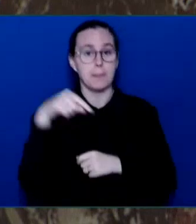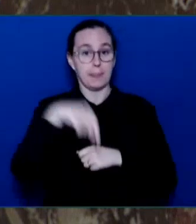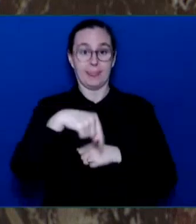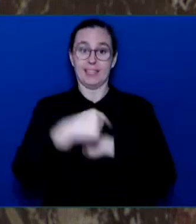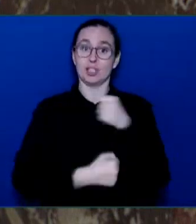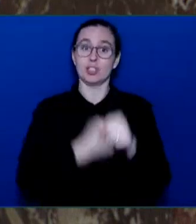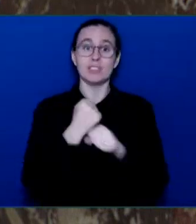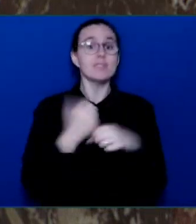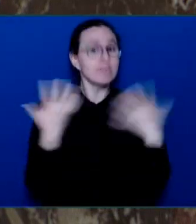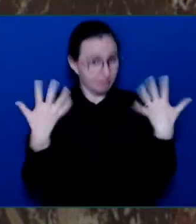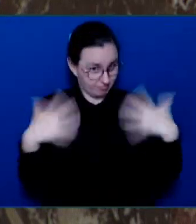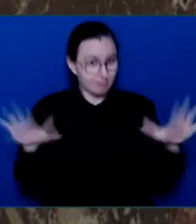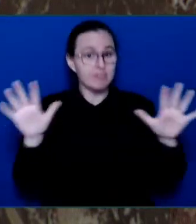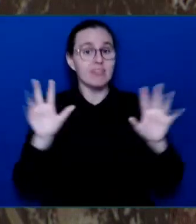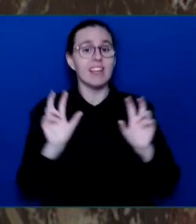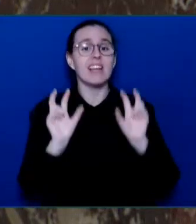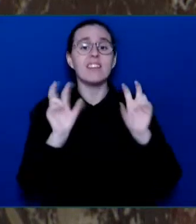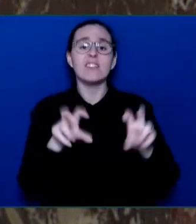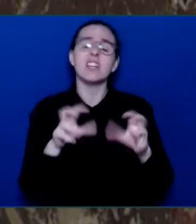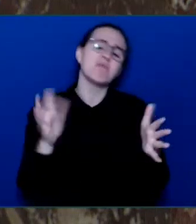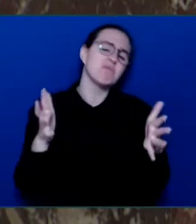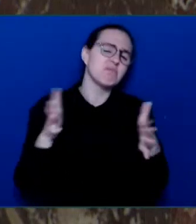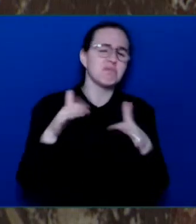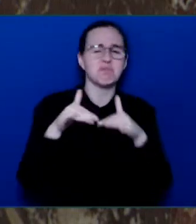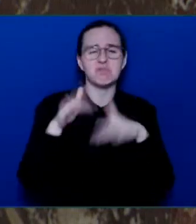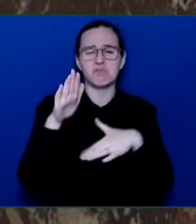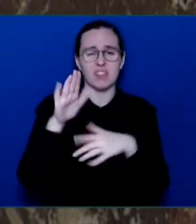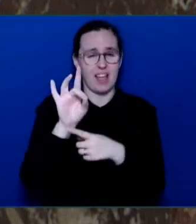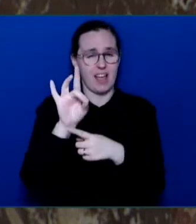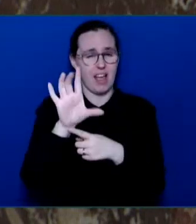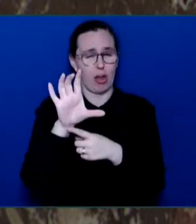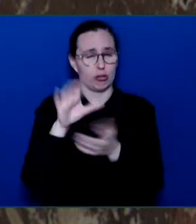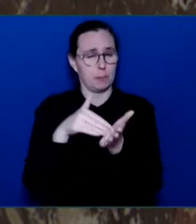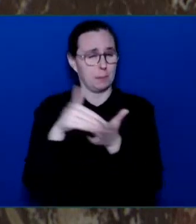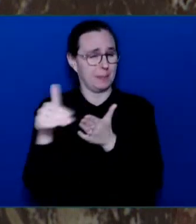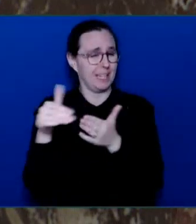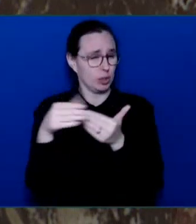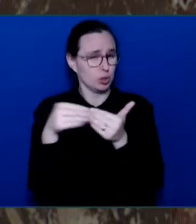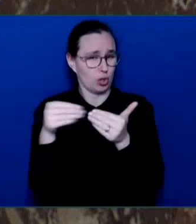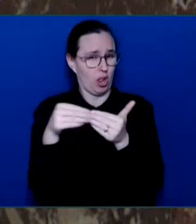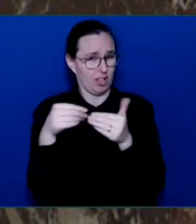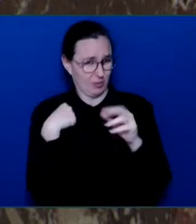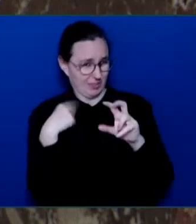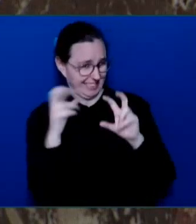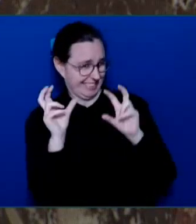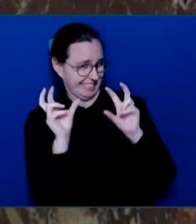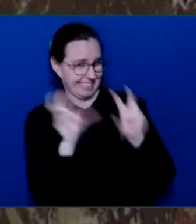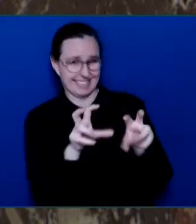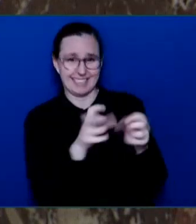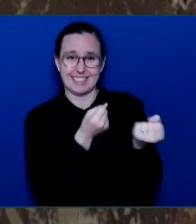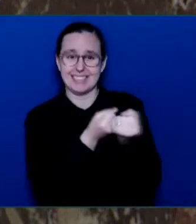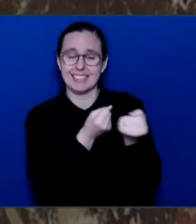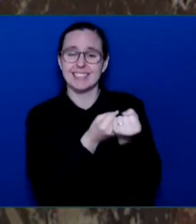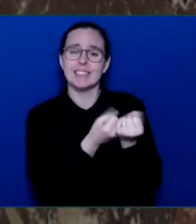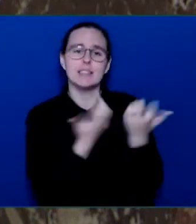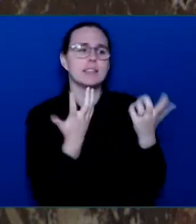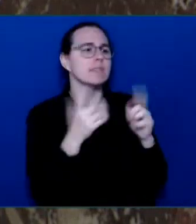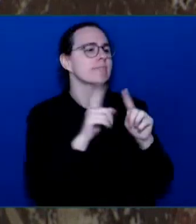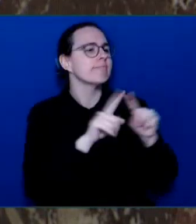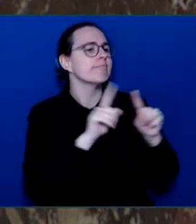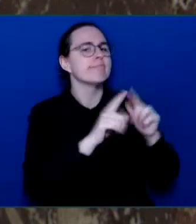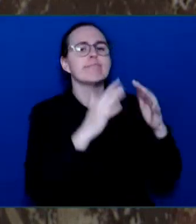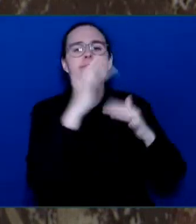to support inclusive education for students with diverse abilities, with disabilities. This